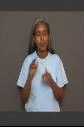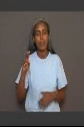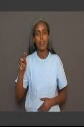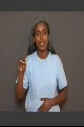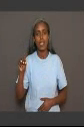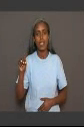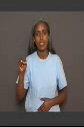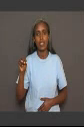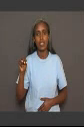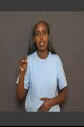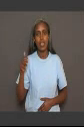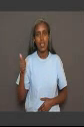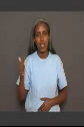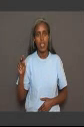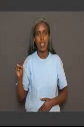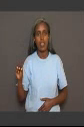an